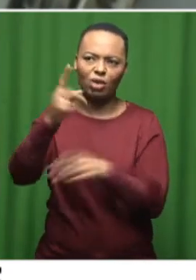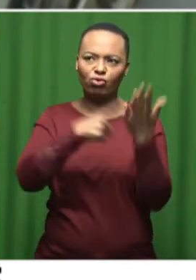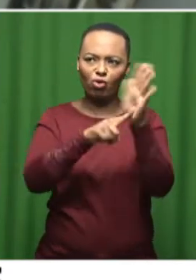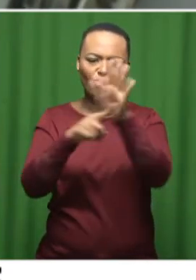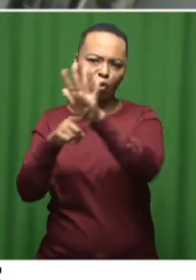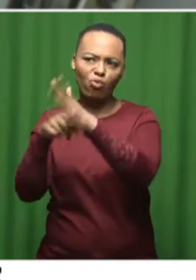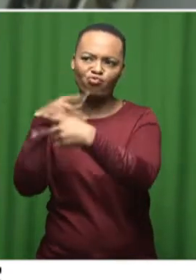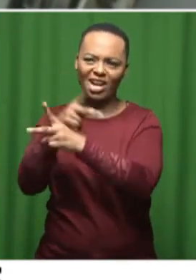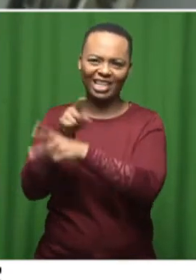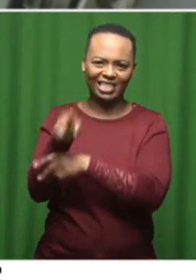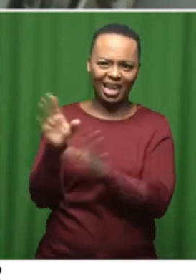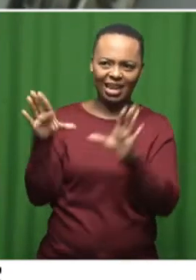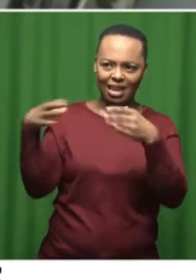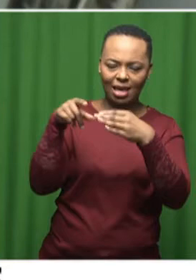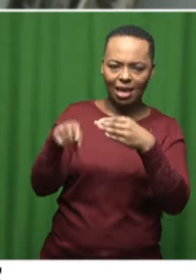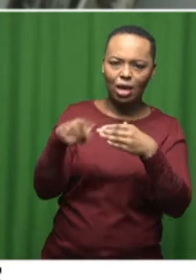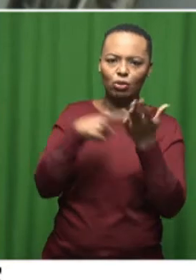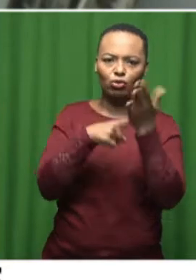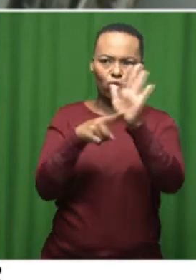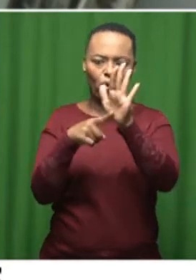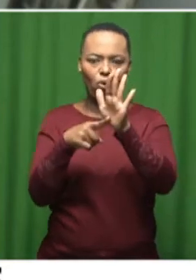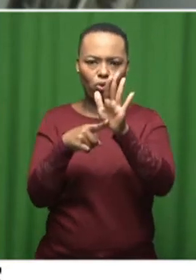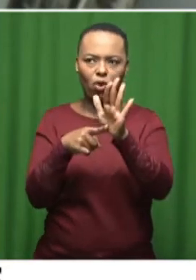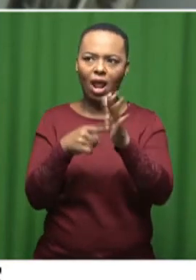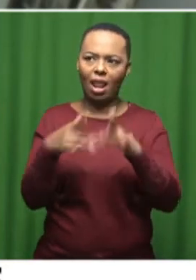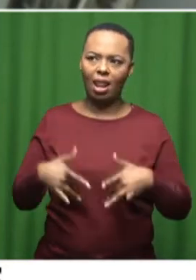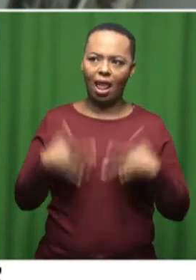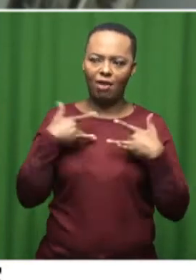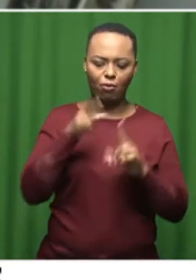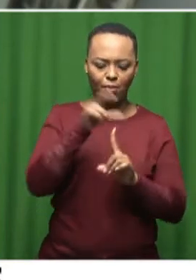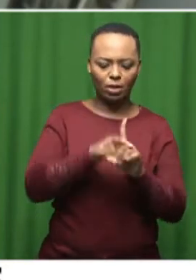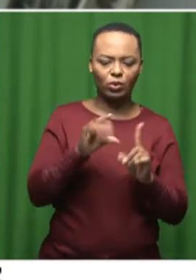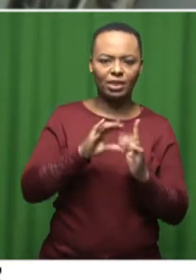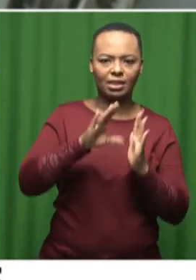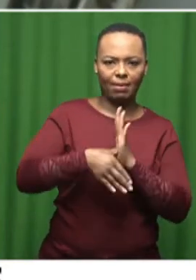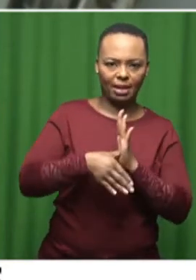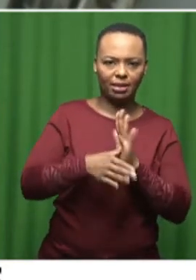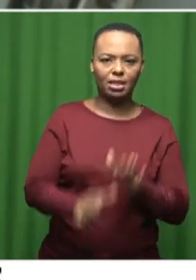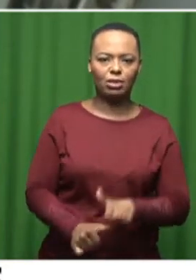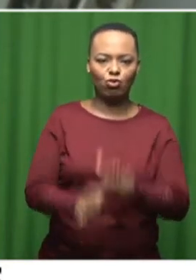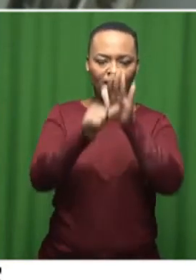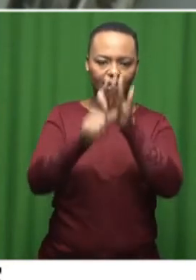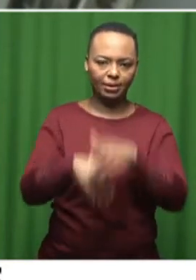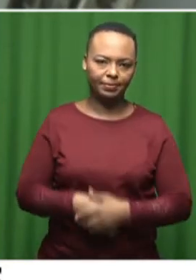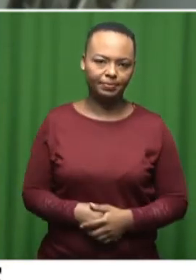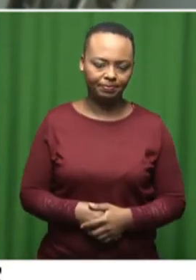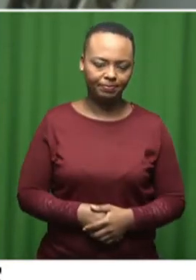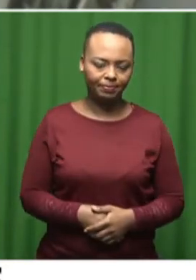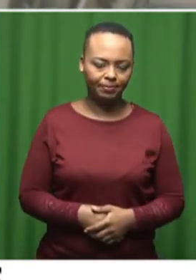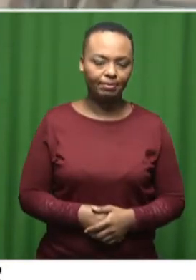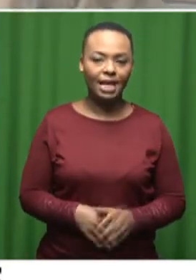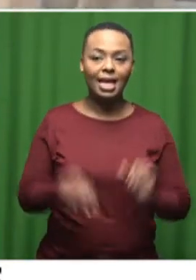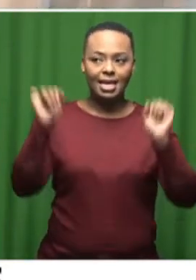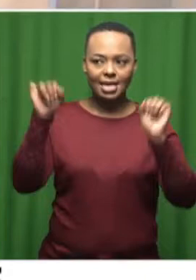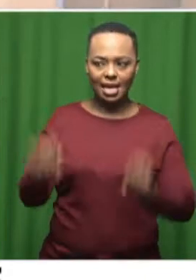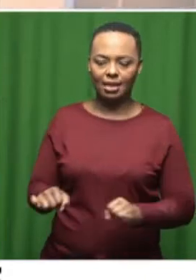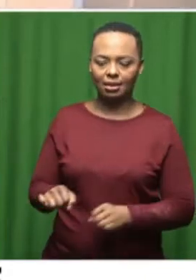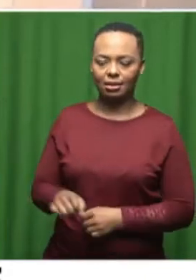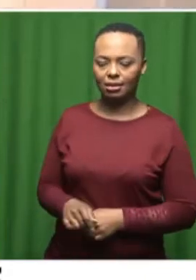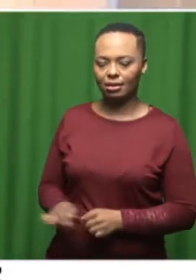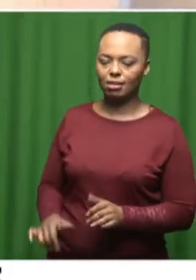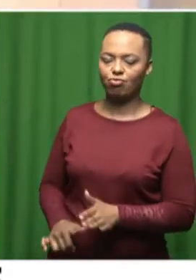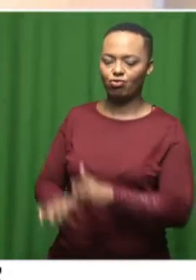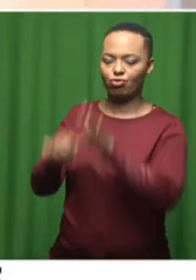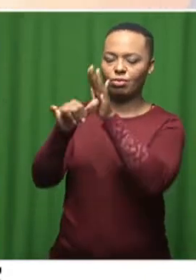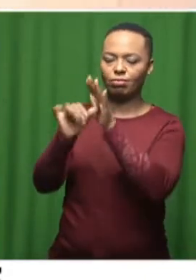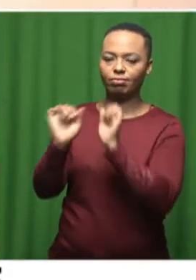world to say the lives of persons with disabilities do matter. And indeed they do. You know,